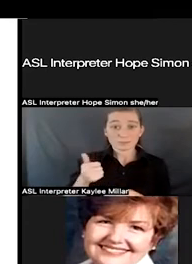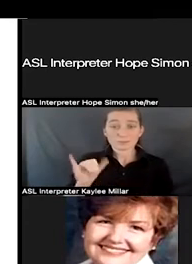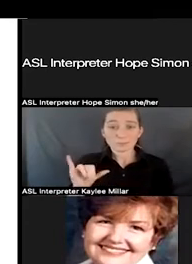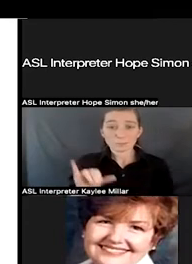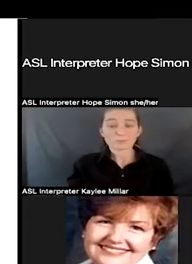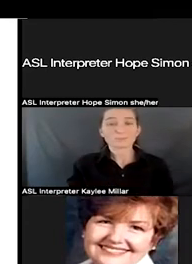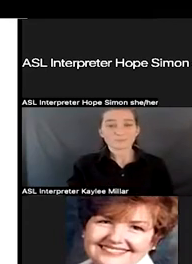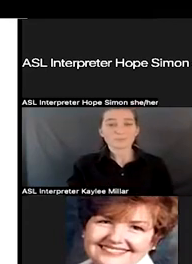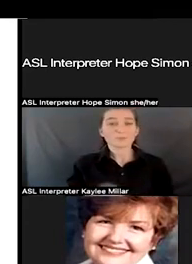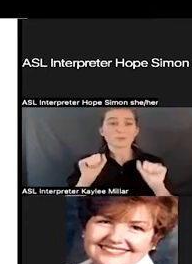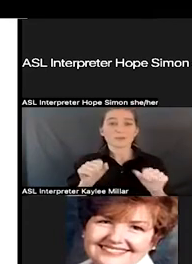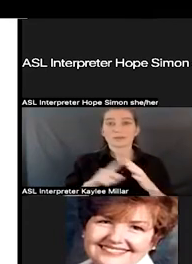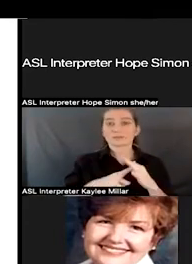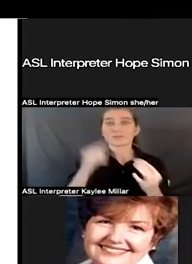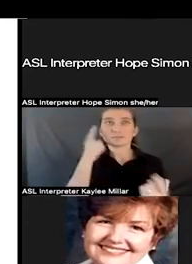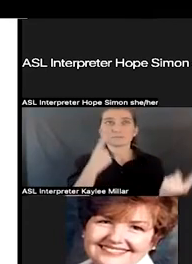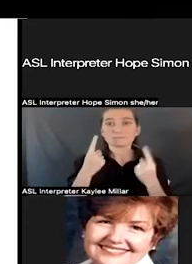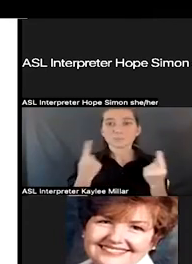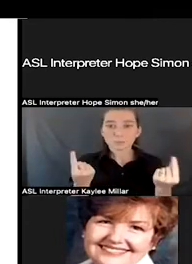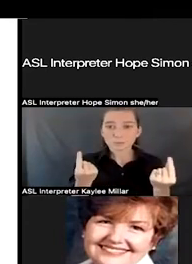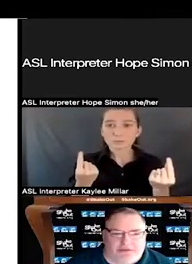do as part of this